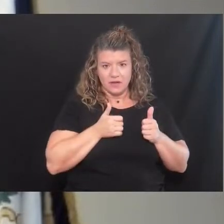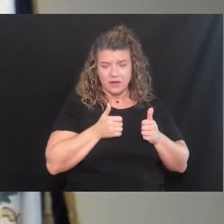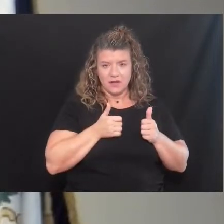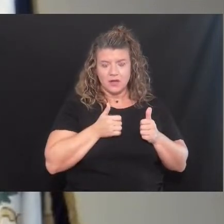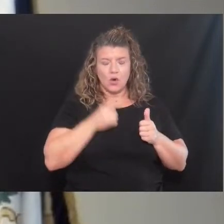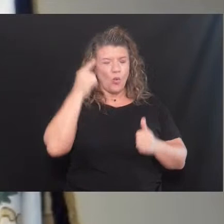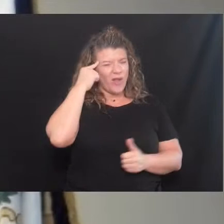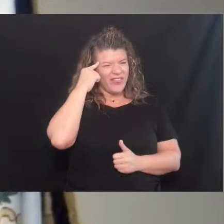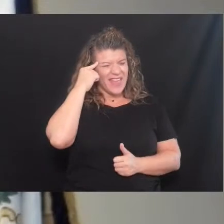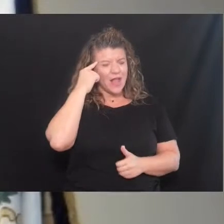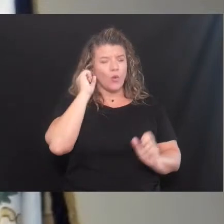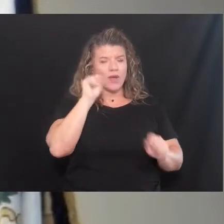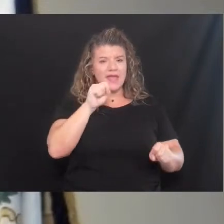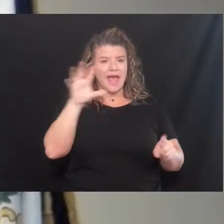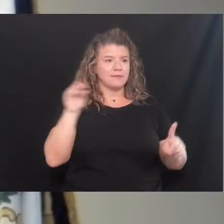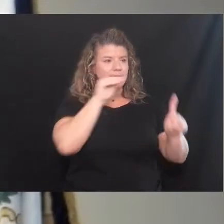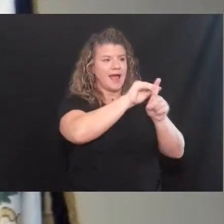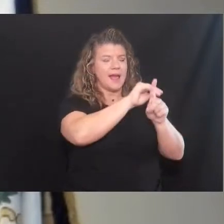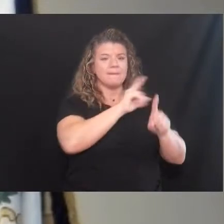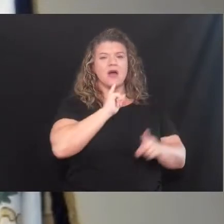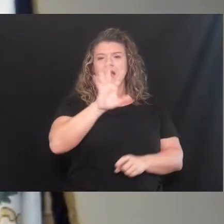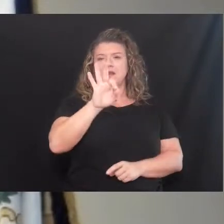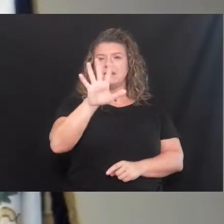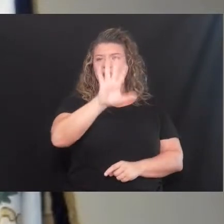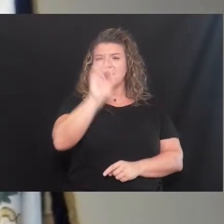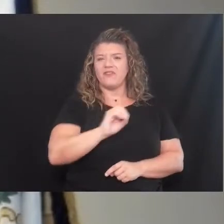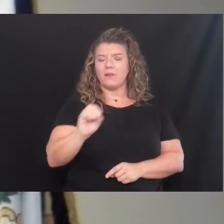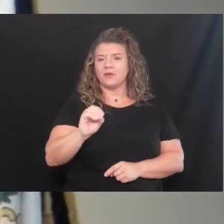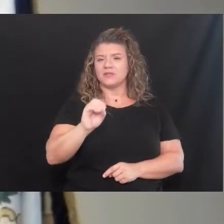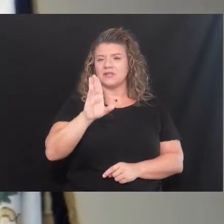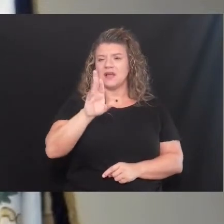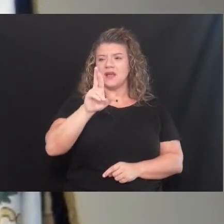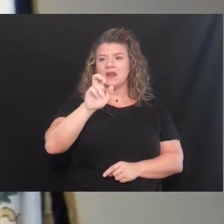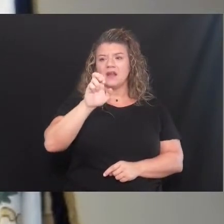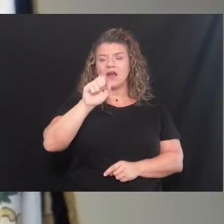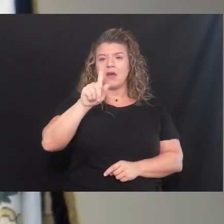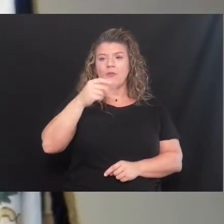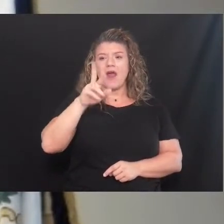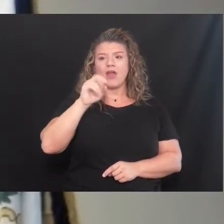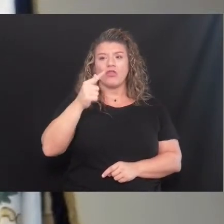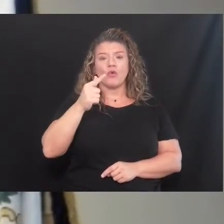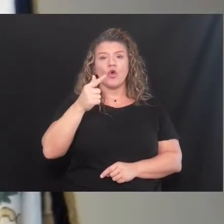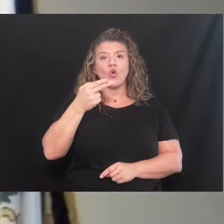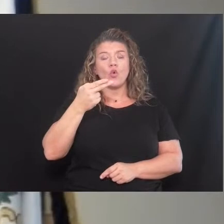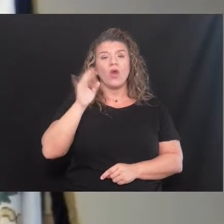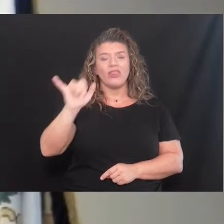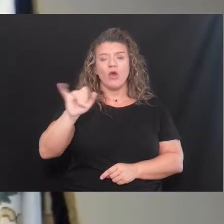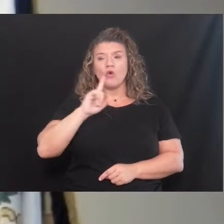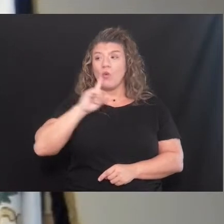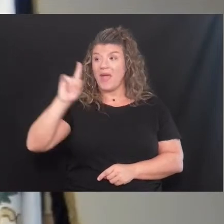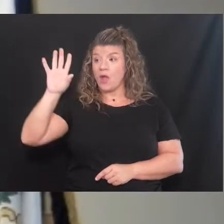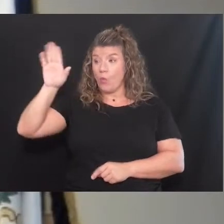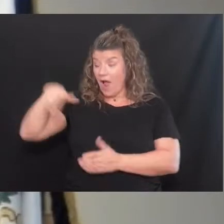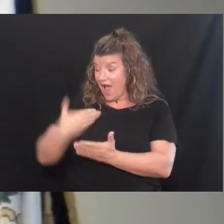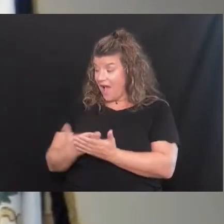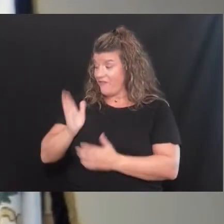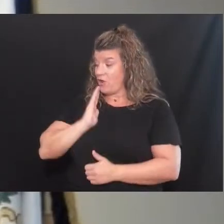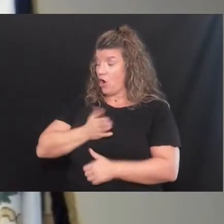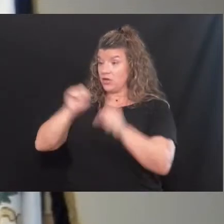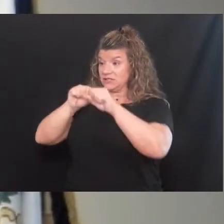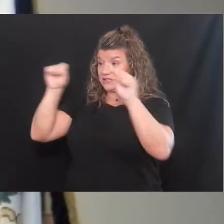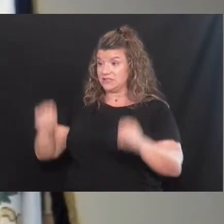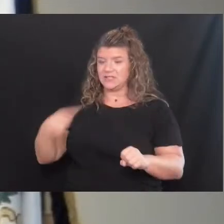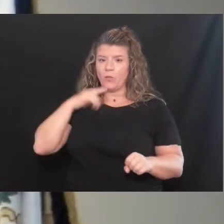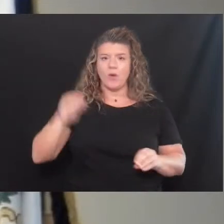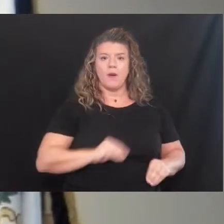We think we can get about 95% of the breakthrough cases on the dashboard as they come through the system. So we'll have more information